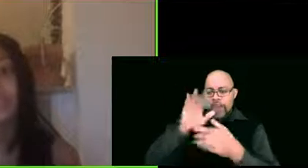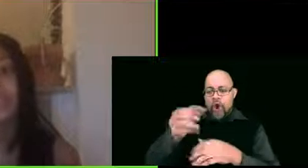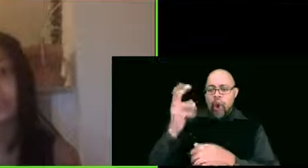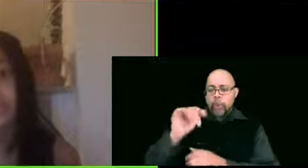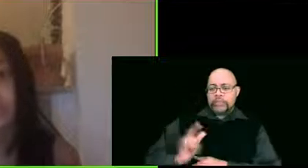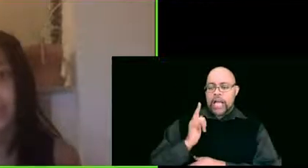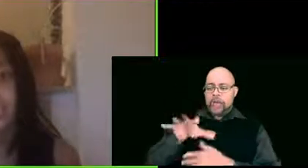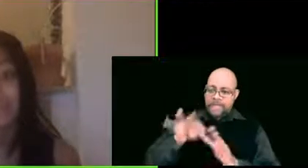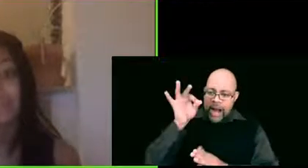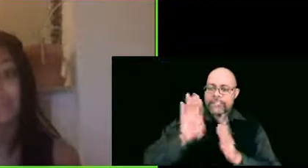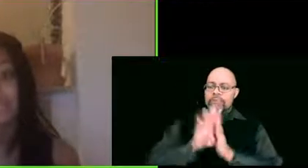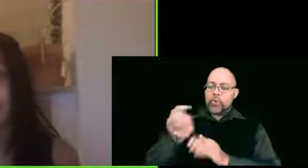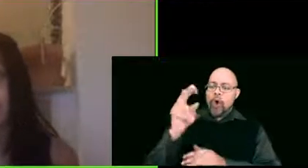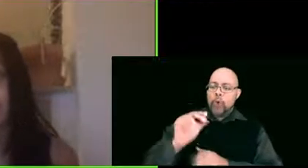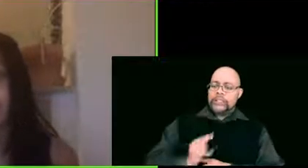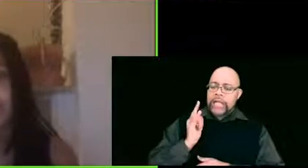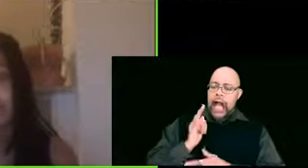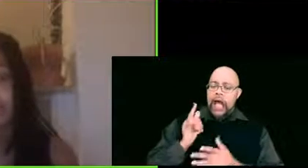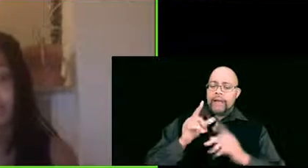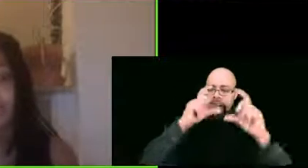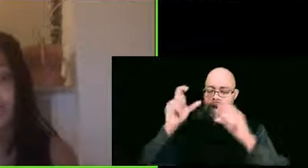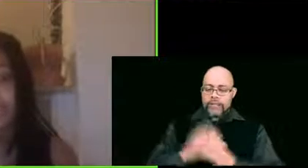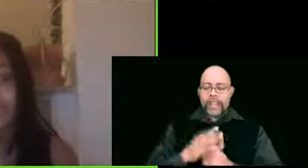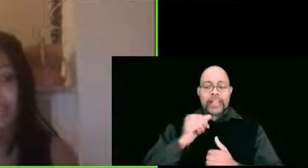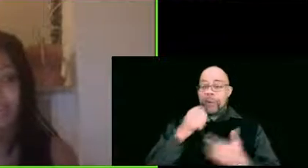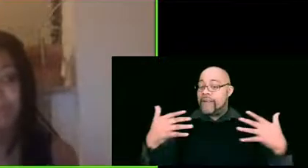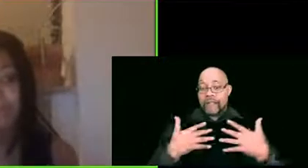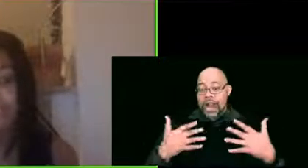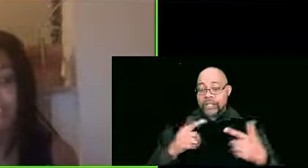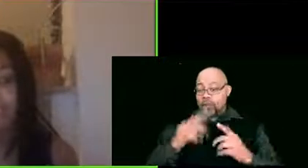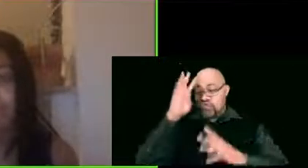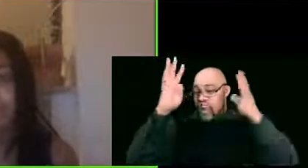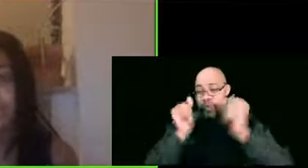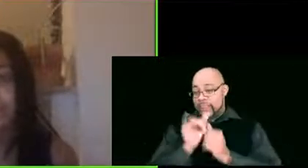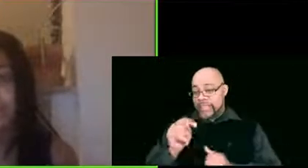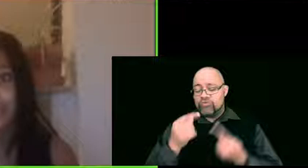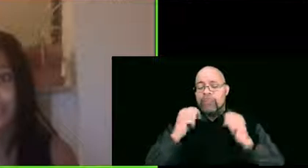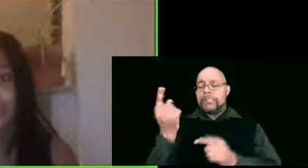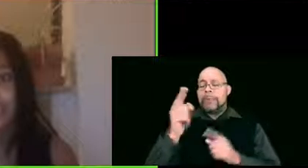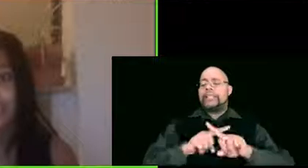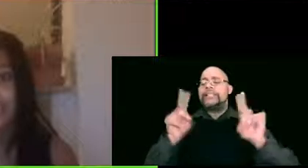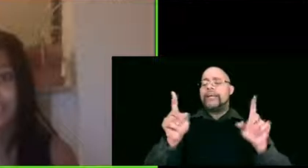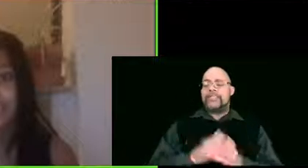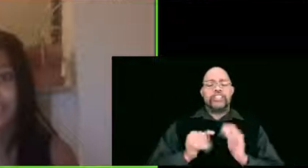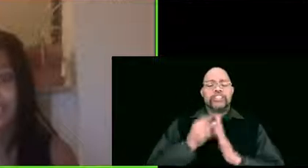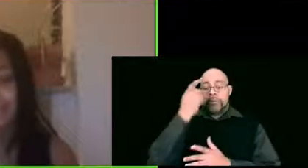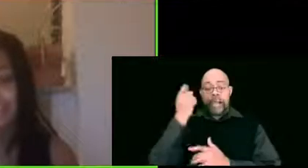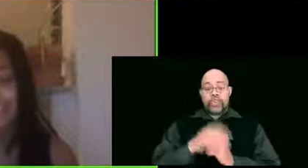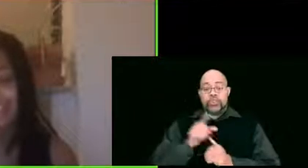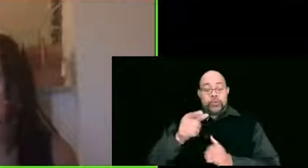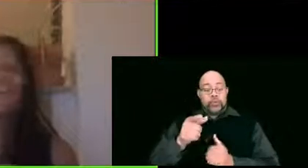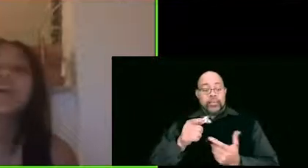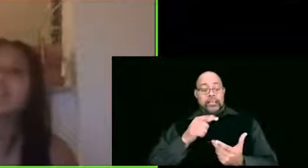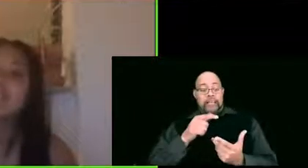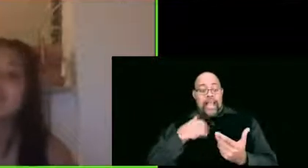incorporate that into your own style as you find and develop your own style of photography. And don't be afraid to be creative with it and try something different. Just